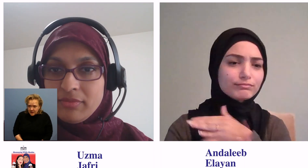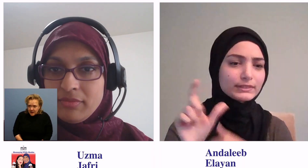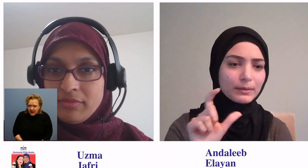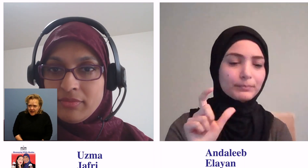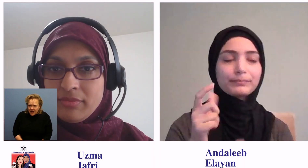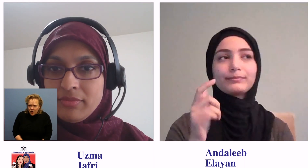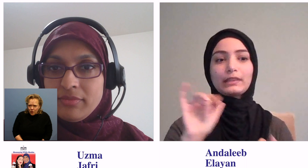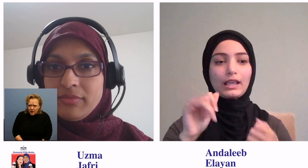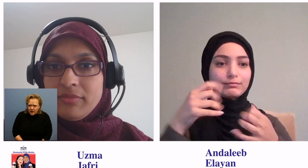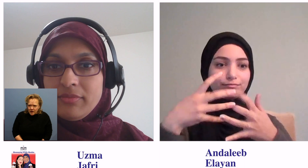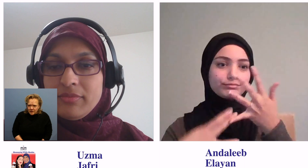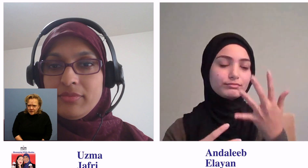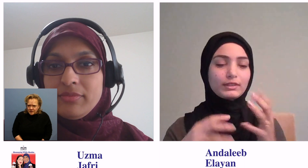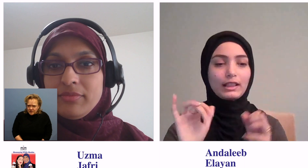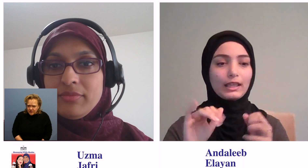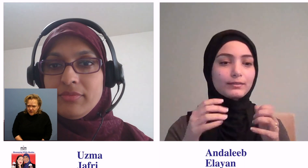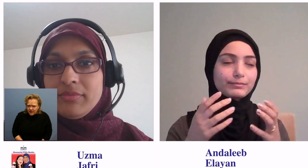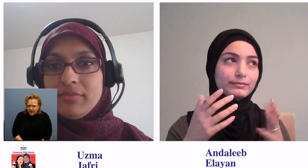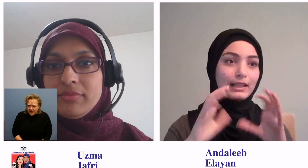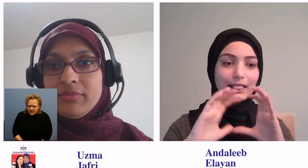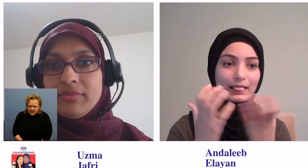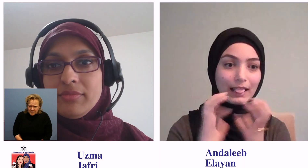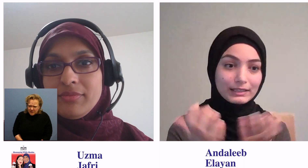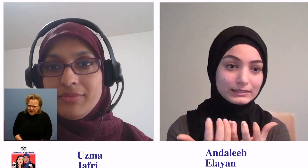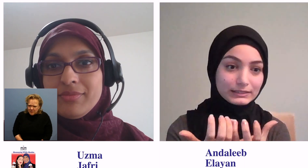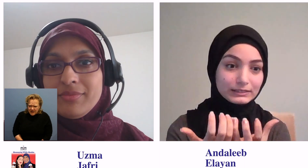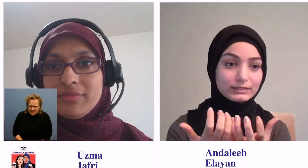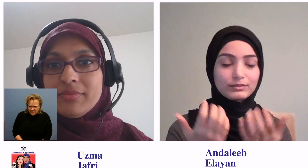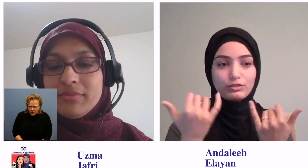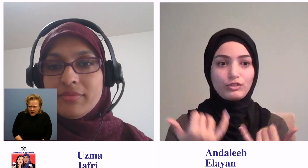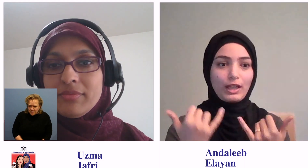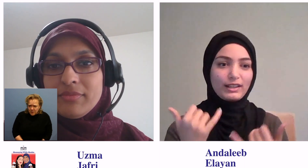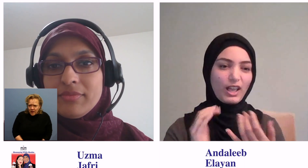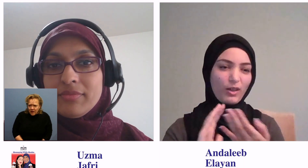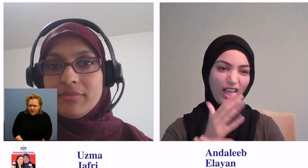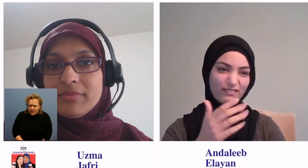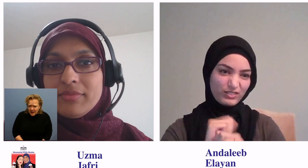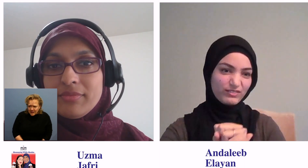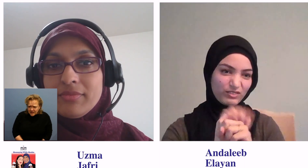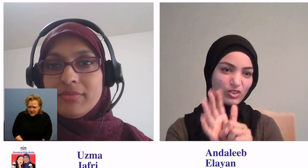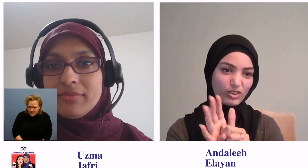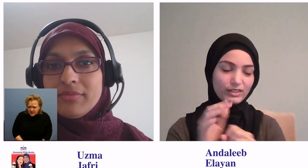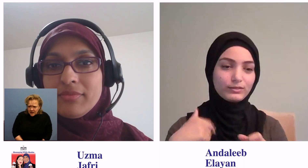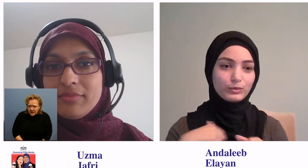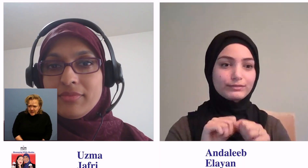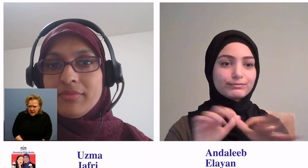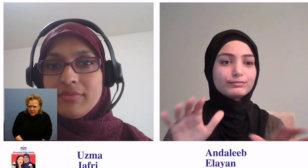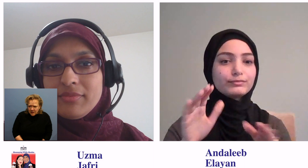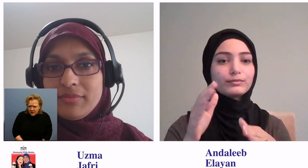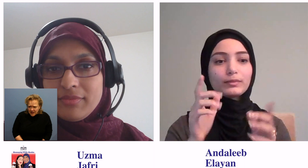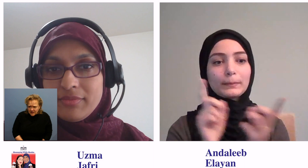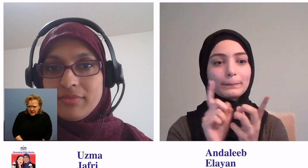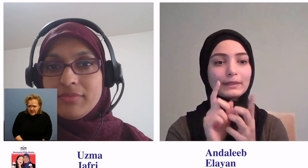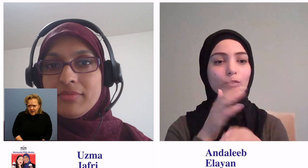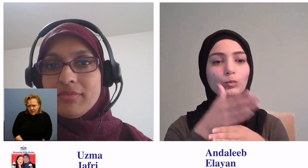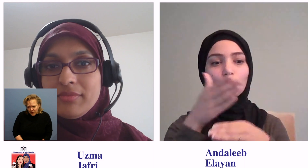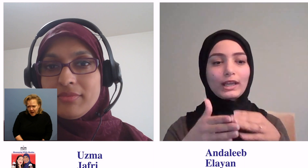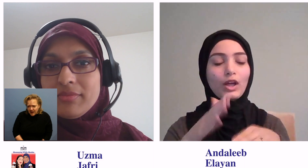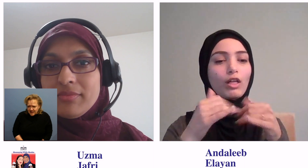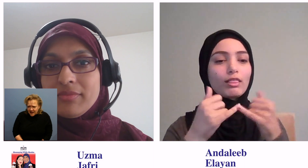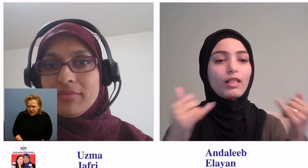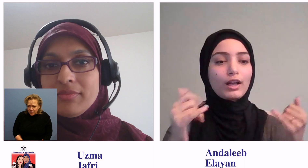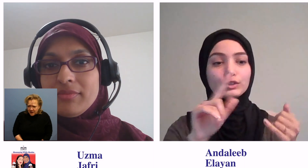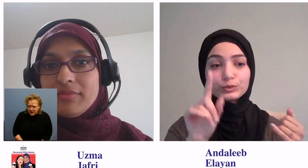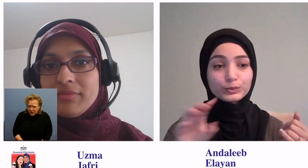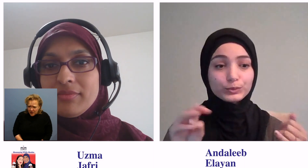and how we define that accessibility in many different ways, but we have classes, Islamic classes. We